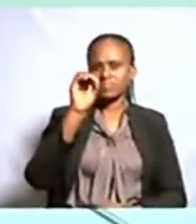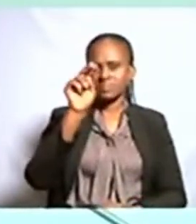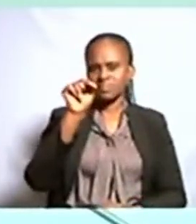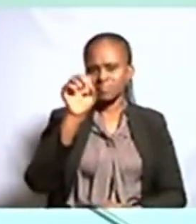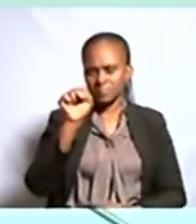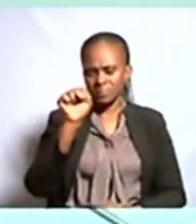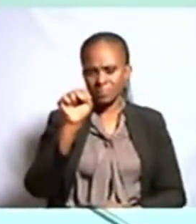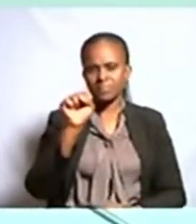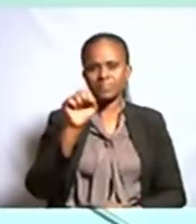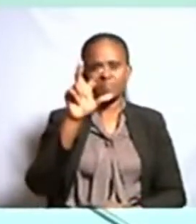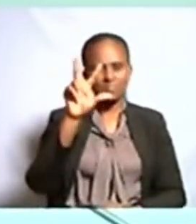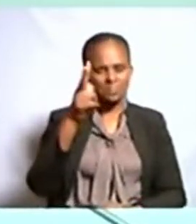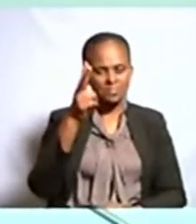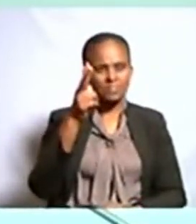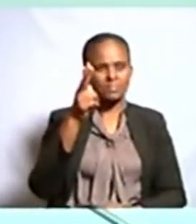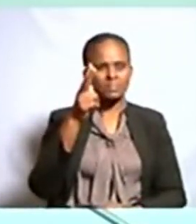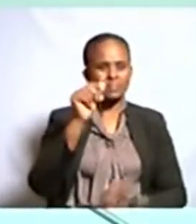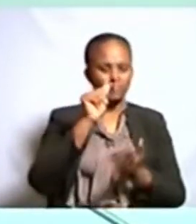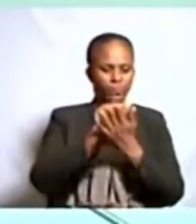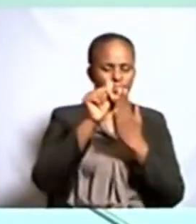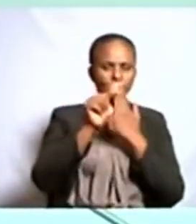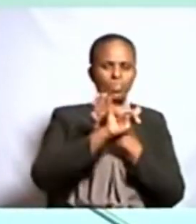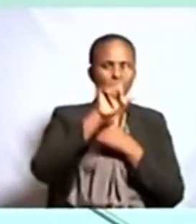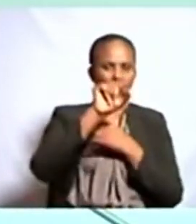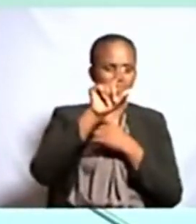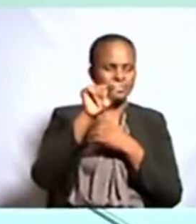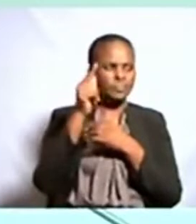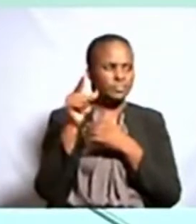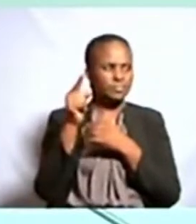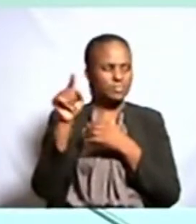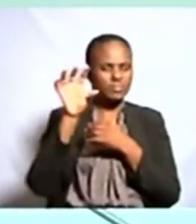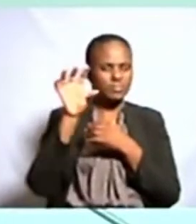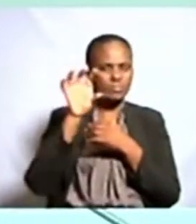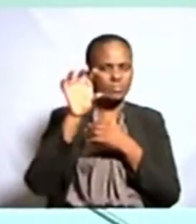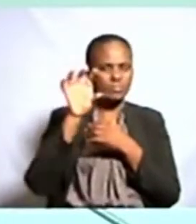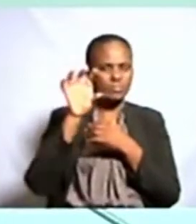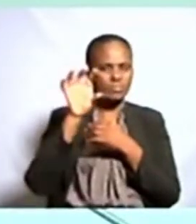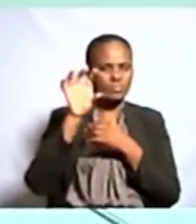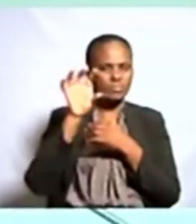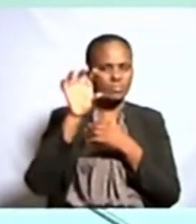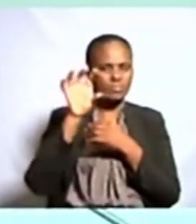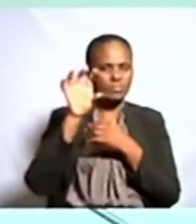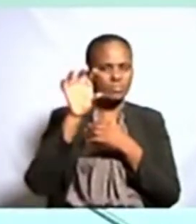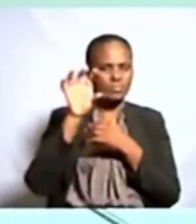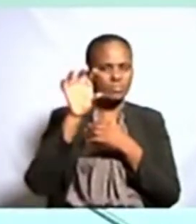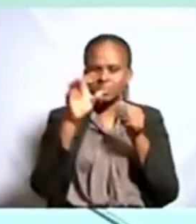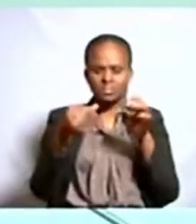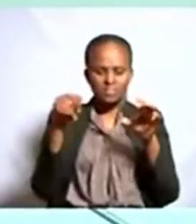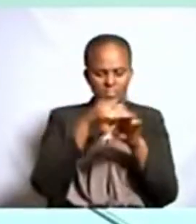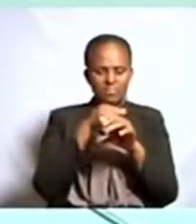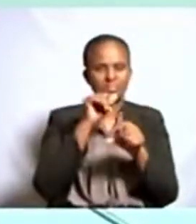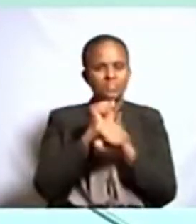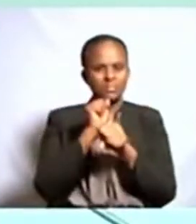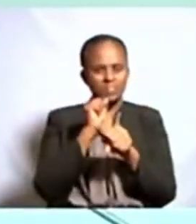On 3rd August 2021, Provincial Administration Western Province engaged